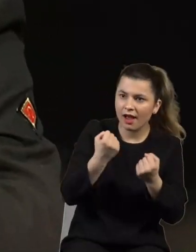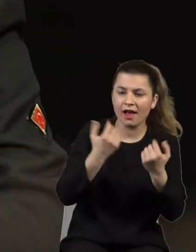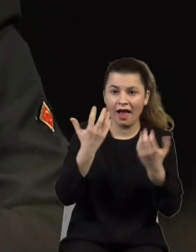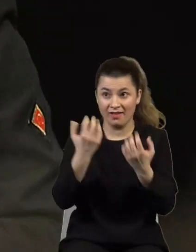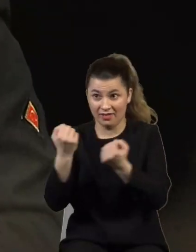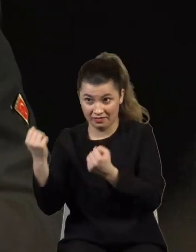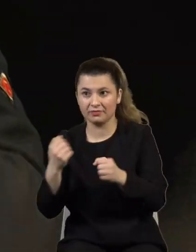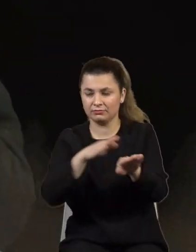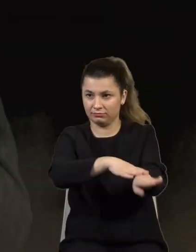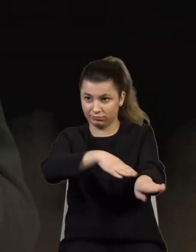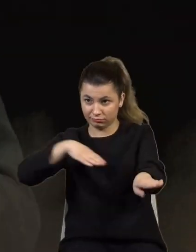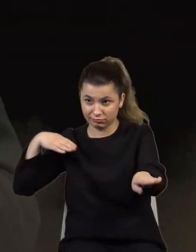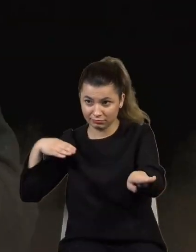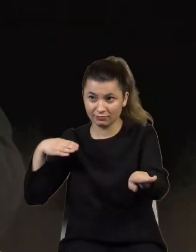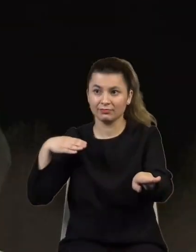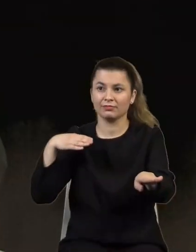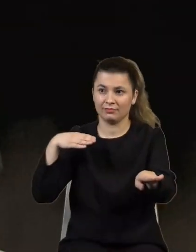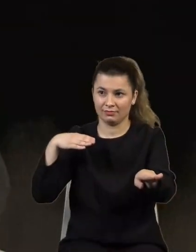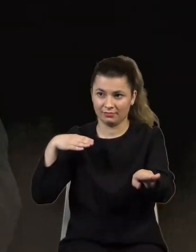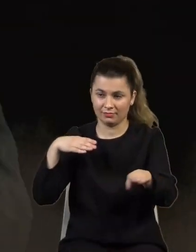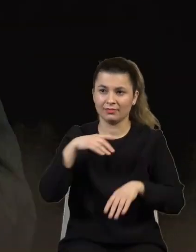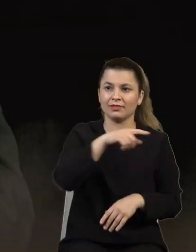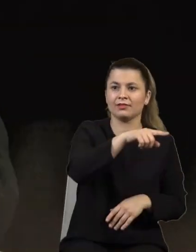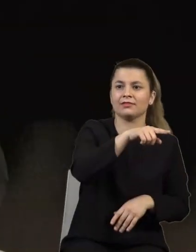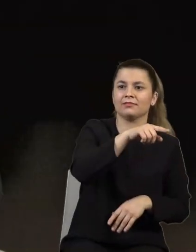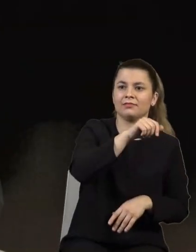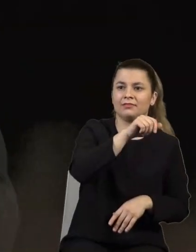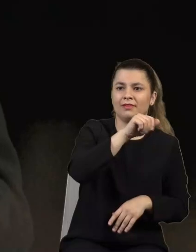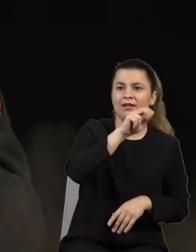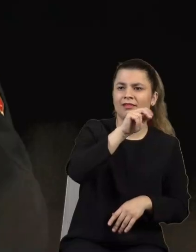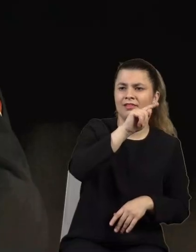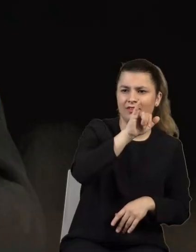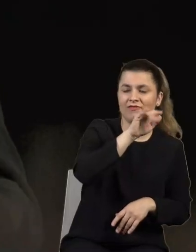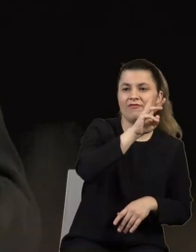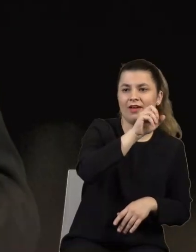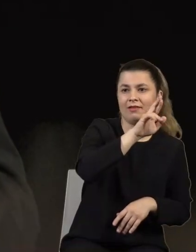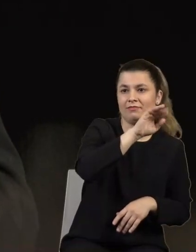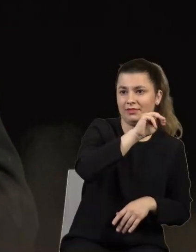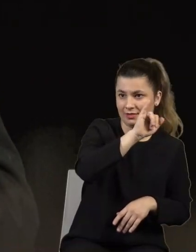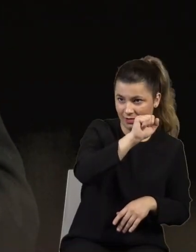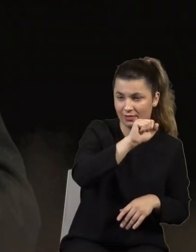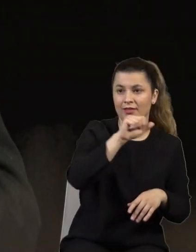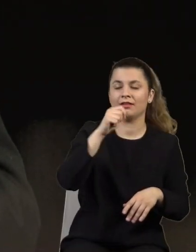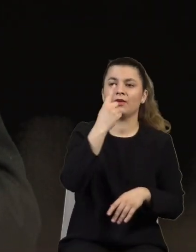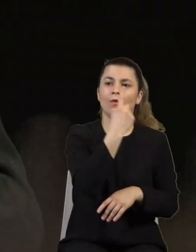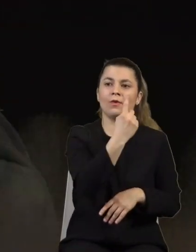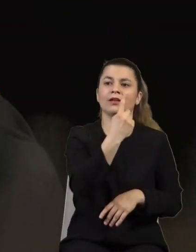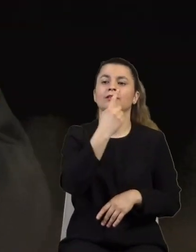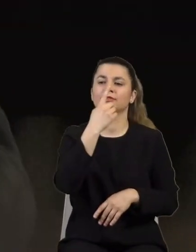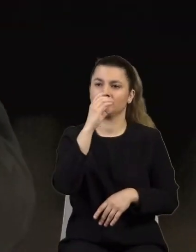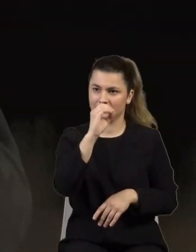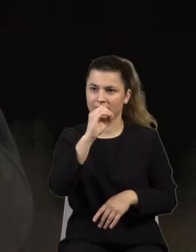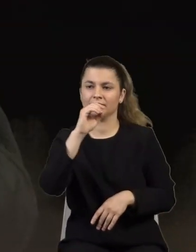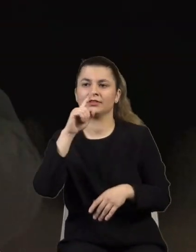Warsaw. I used this example when Belgium had the presidency and did also a conference on military mobility